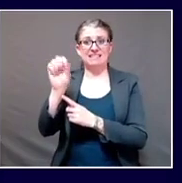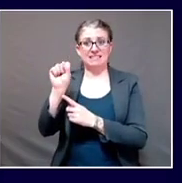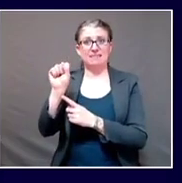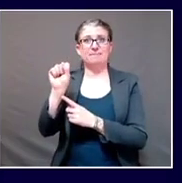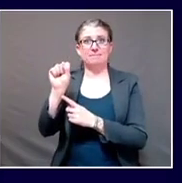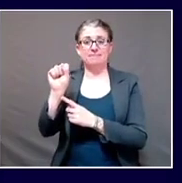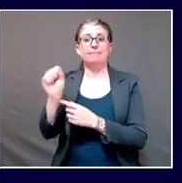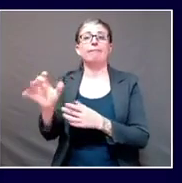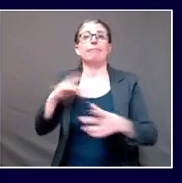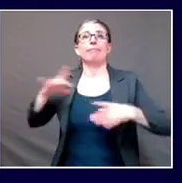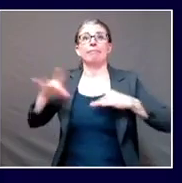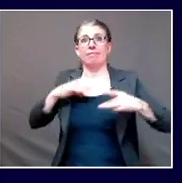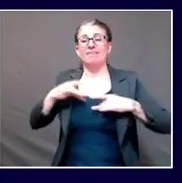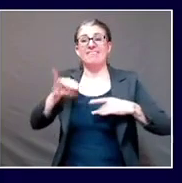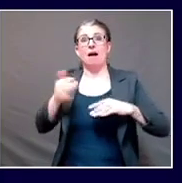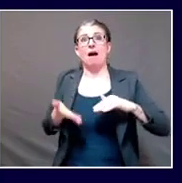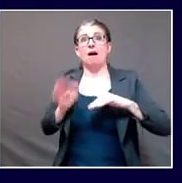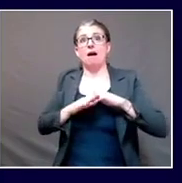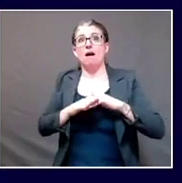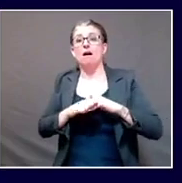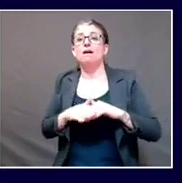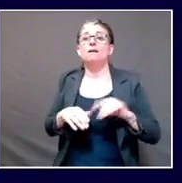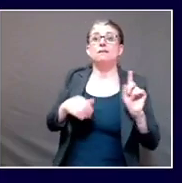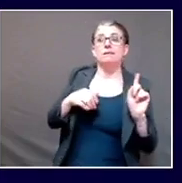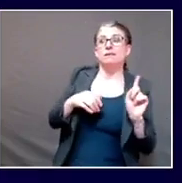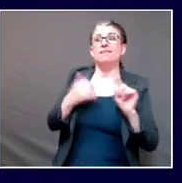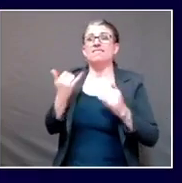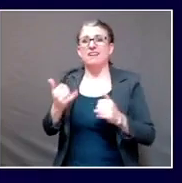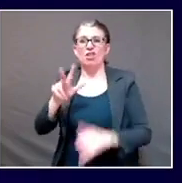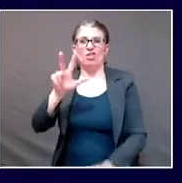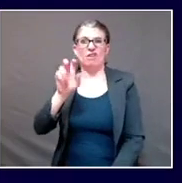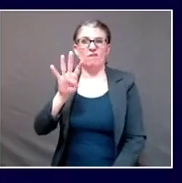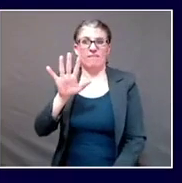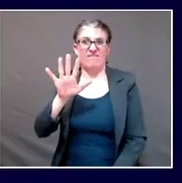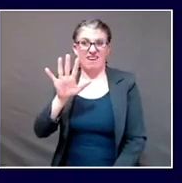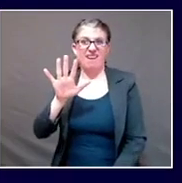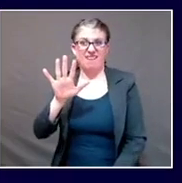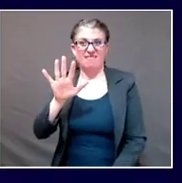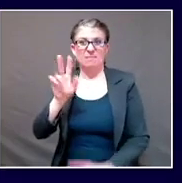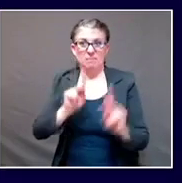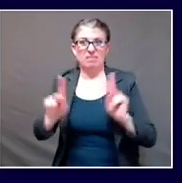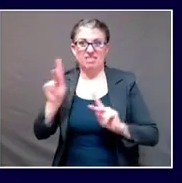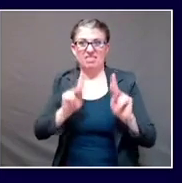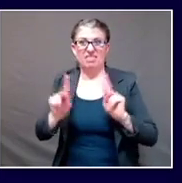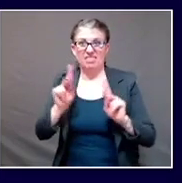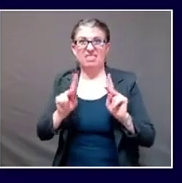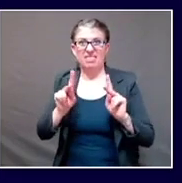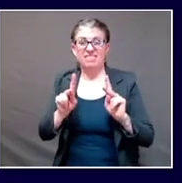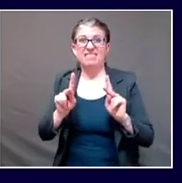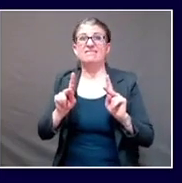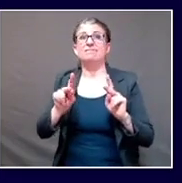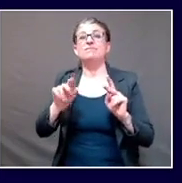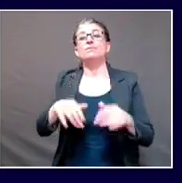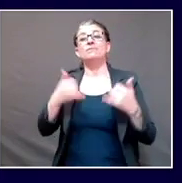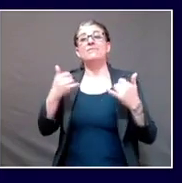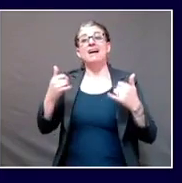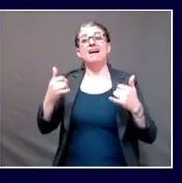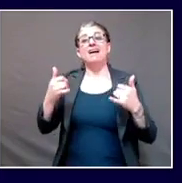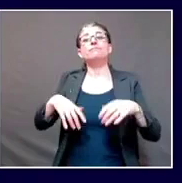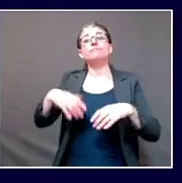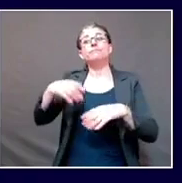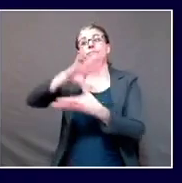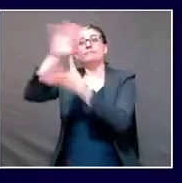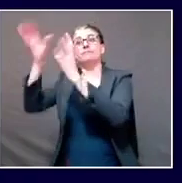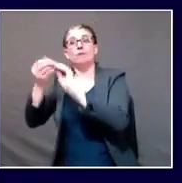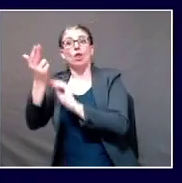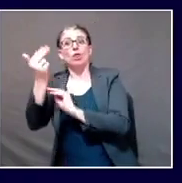345 since yesterday. Of those, 13,332 are confirmed